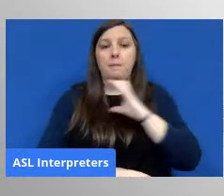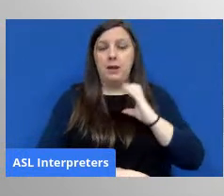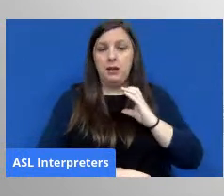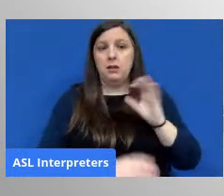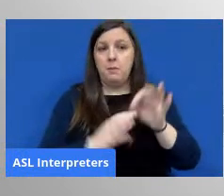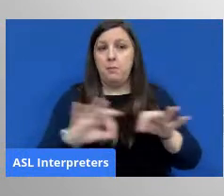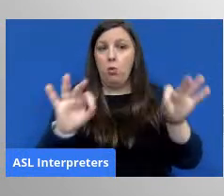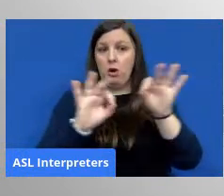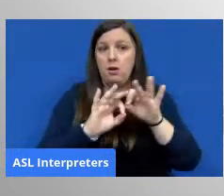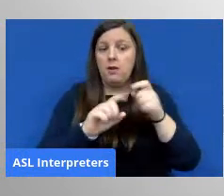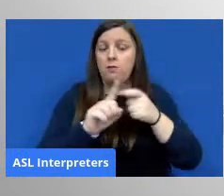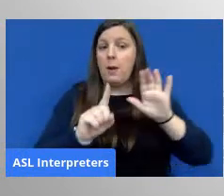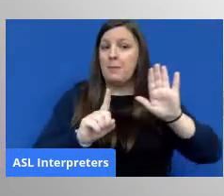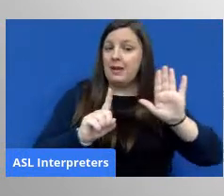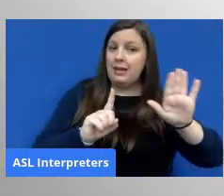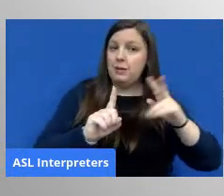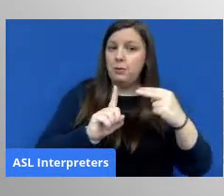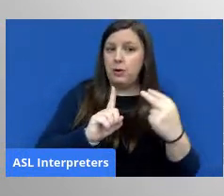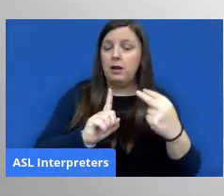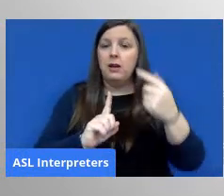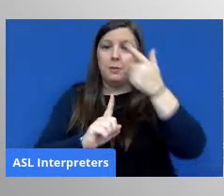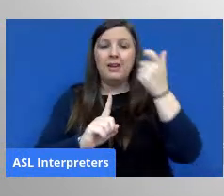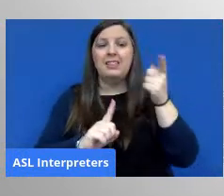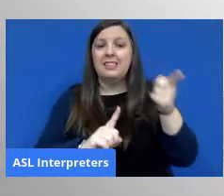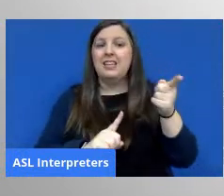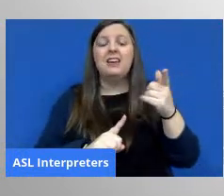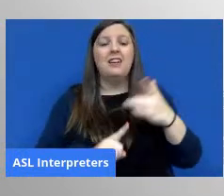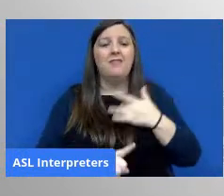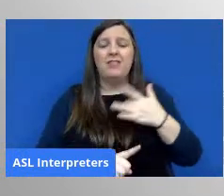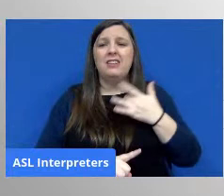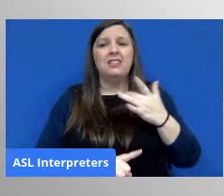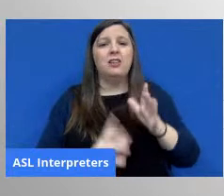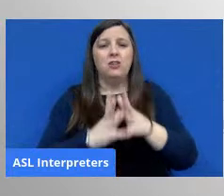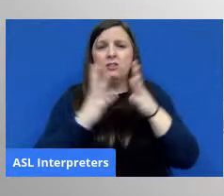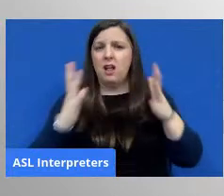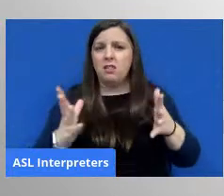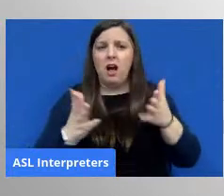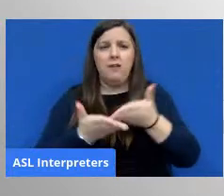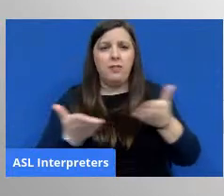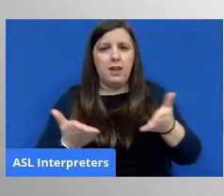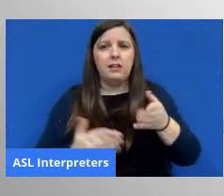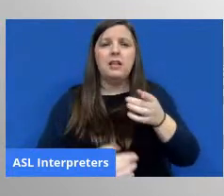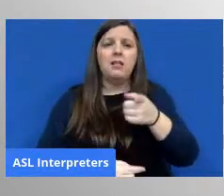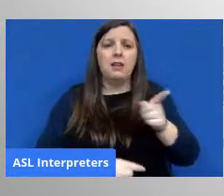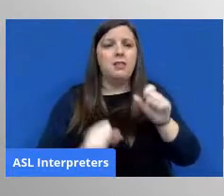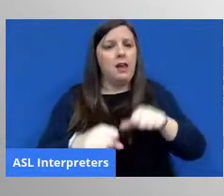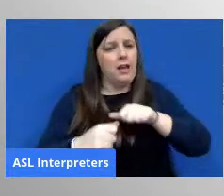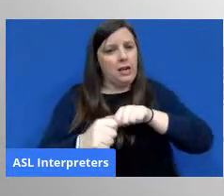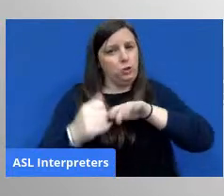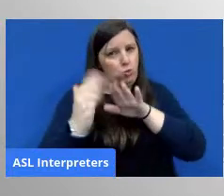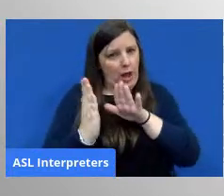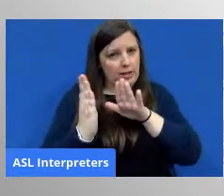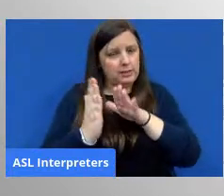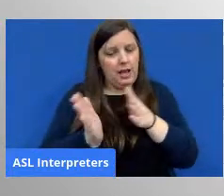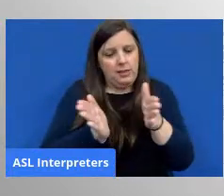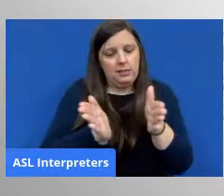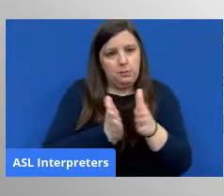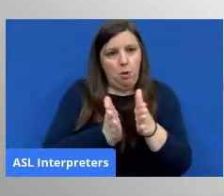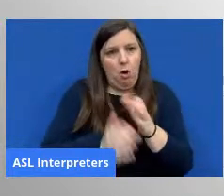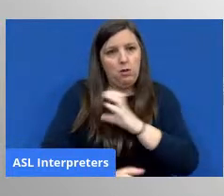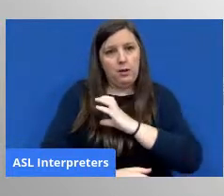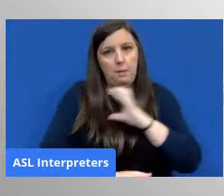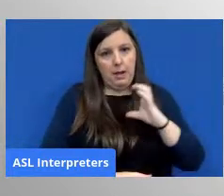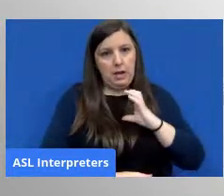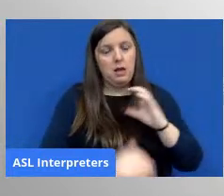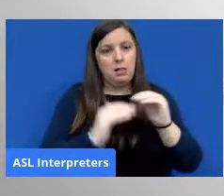he really feels like there's a lot of things that the property committee can address at the small committee level that should not necessarily go to the full